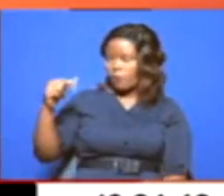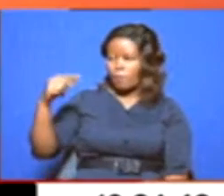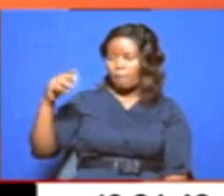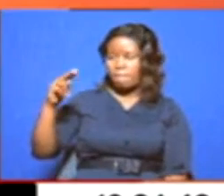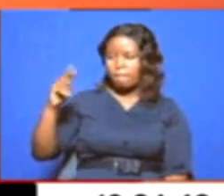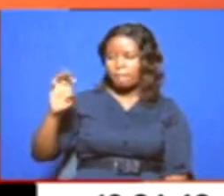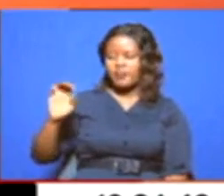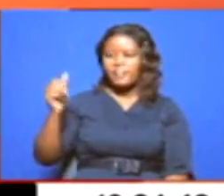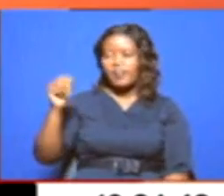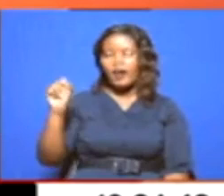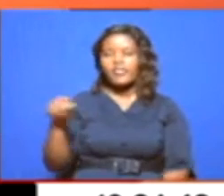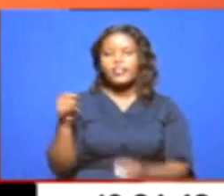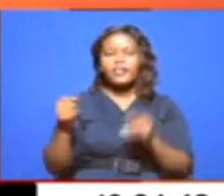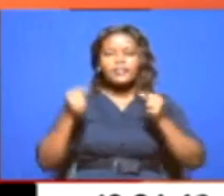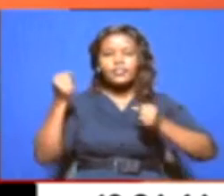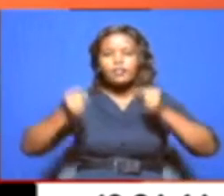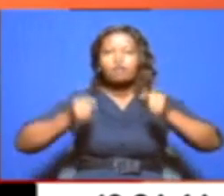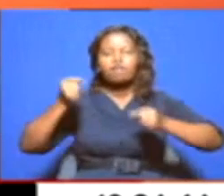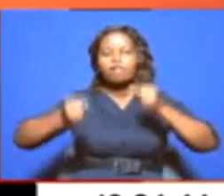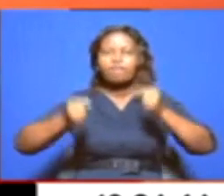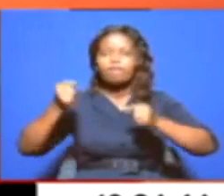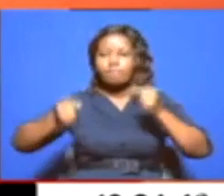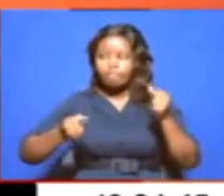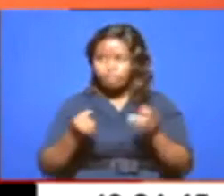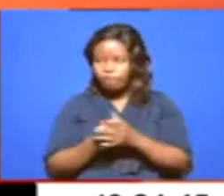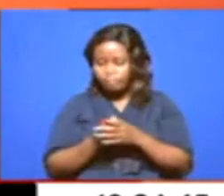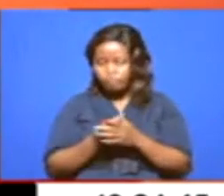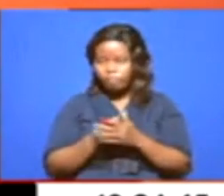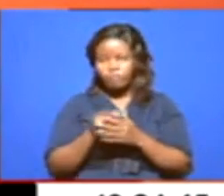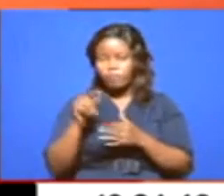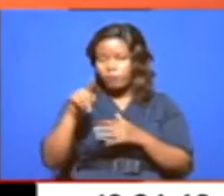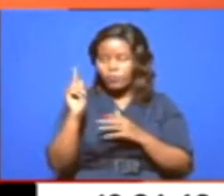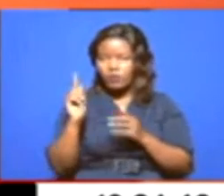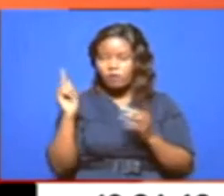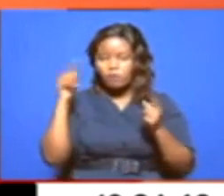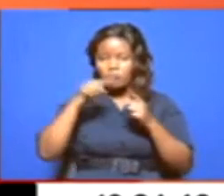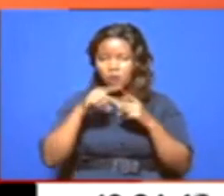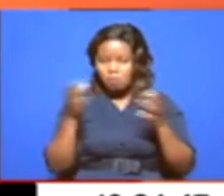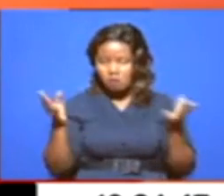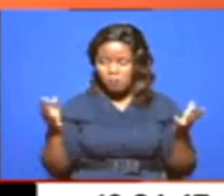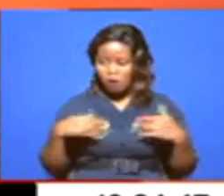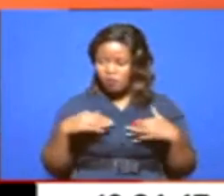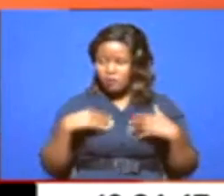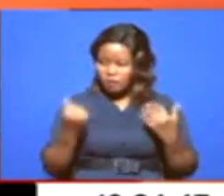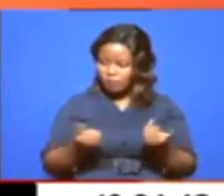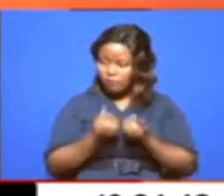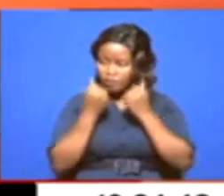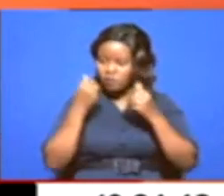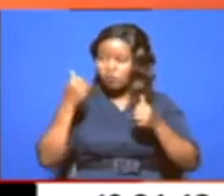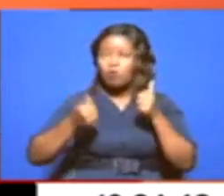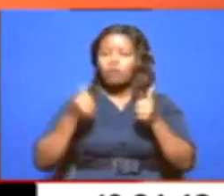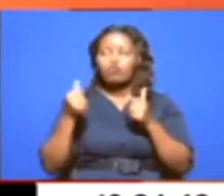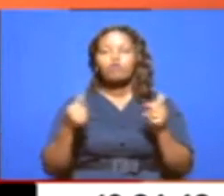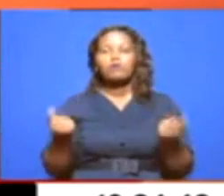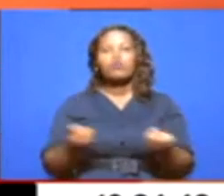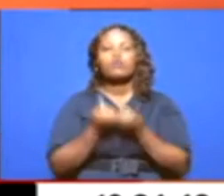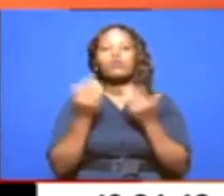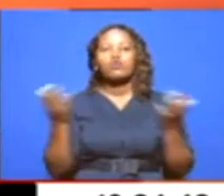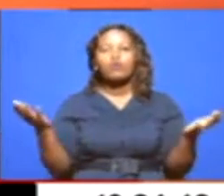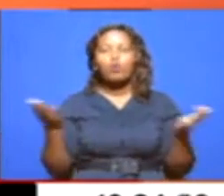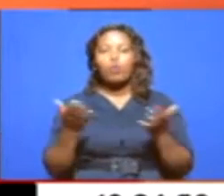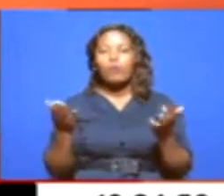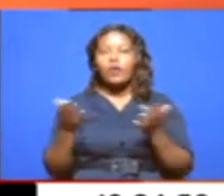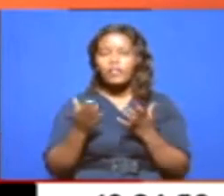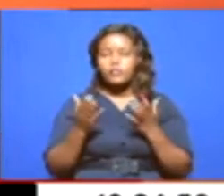Country Classic, a World Athletics Tour Gold event that's going to be taking place at the Lobo Village in Kapseret,